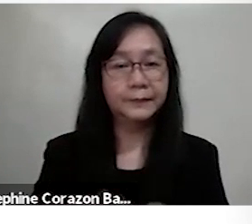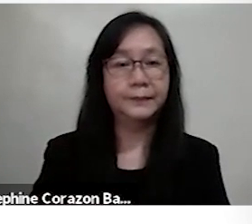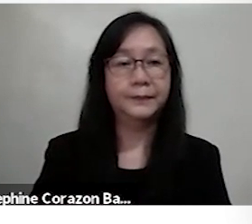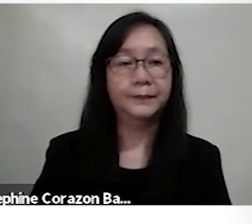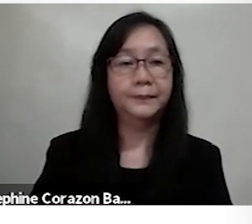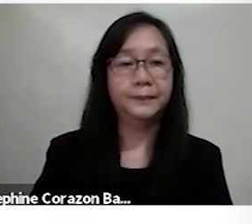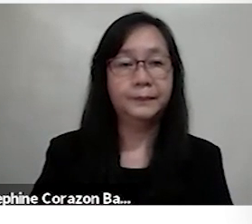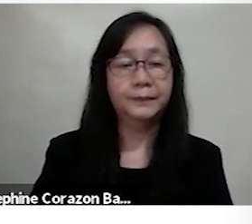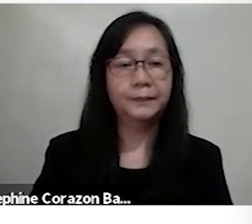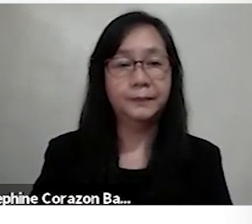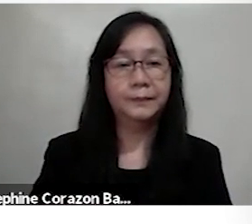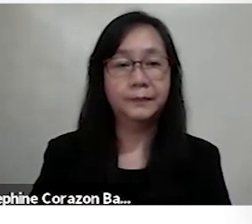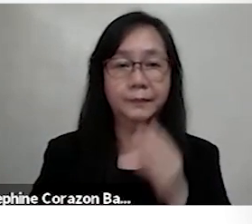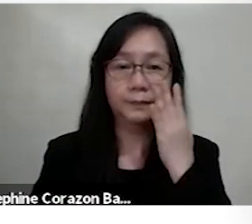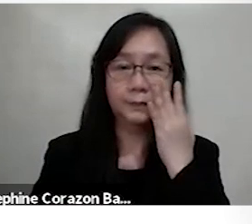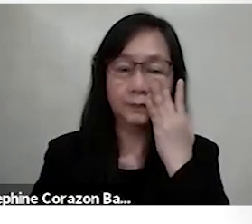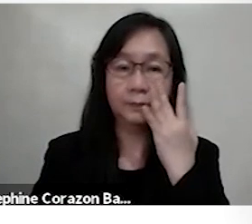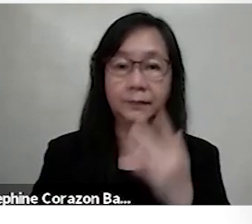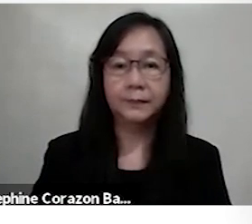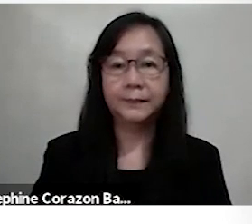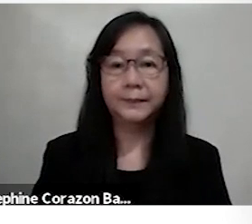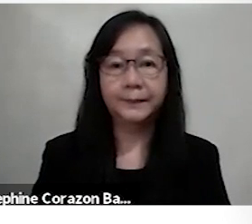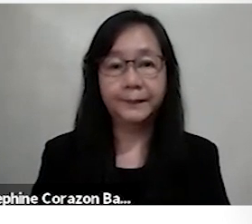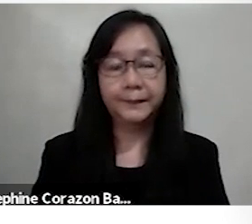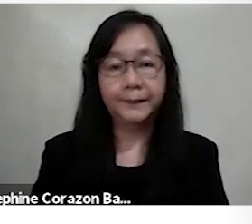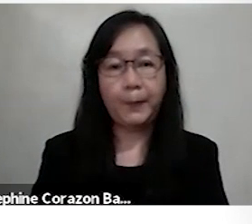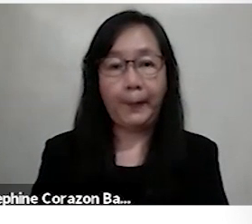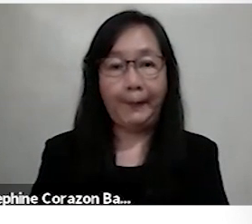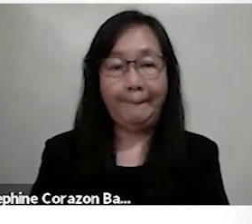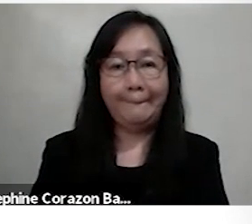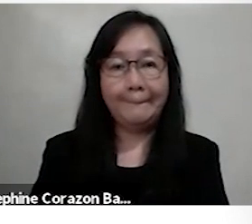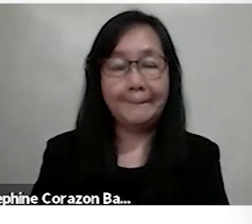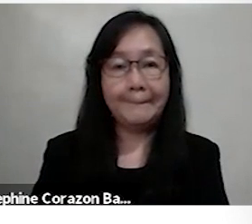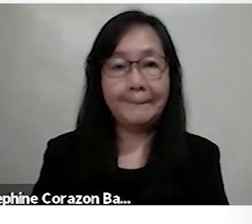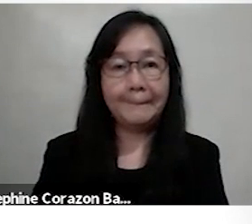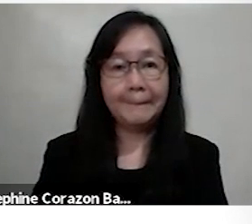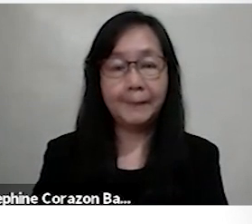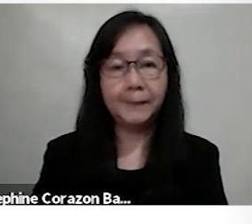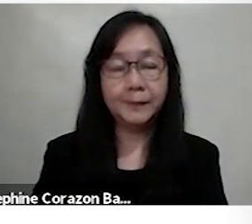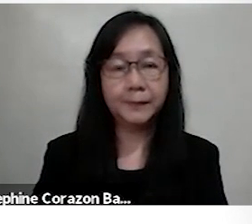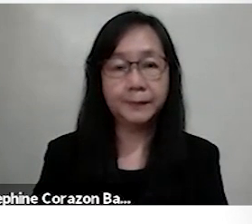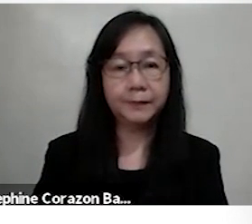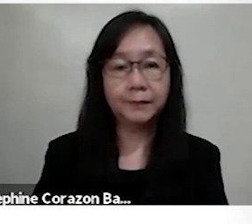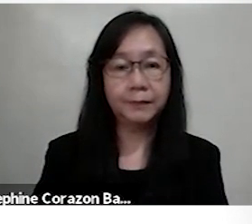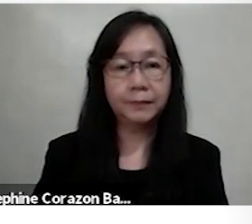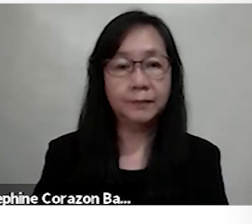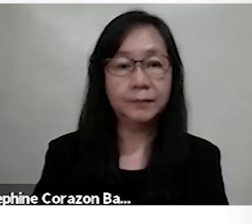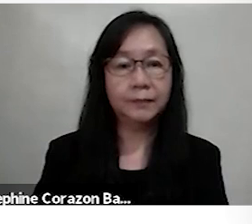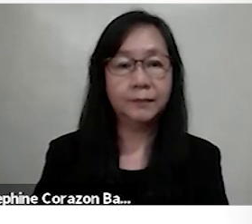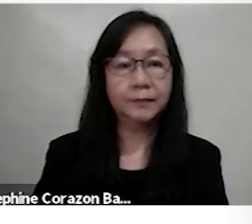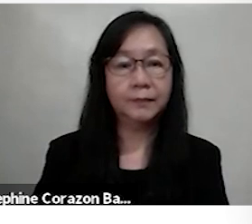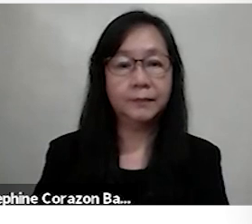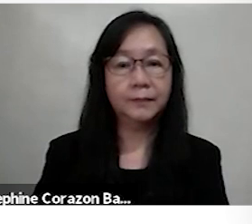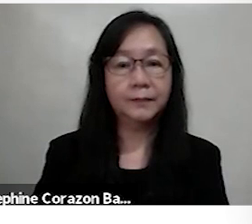from 2008 to 2018. And at the first start, we set up the steering